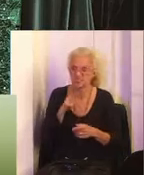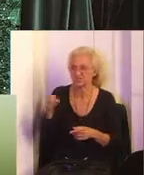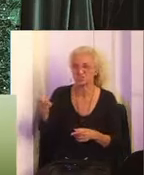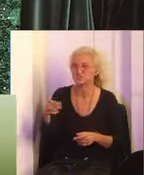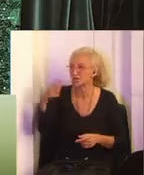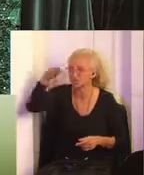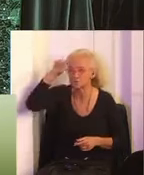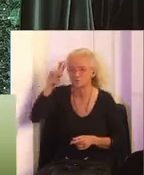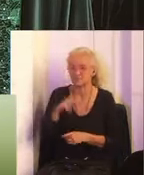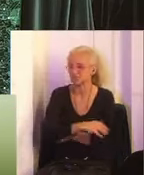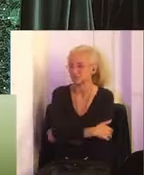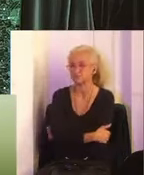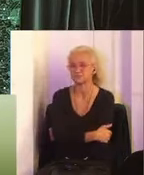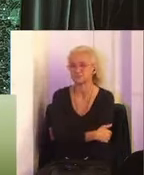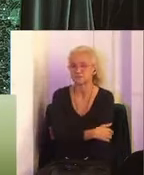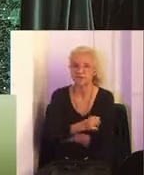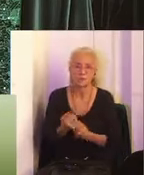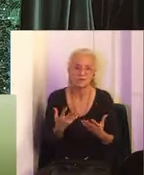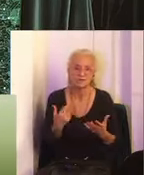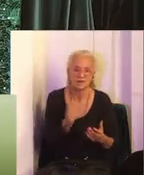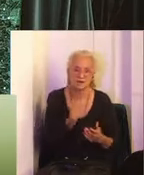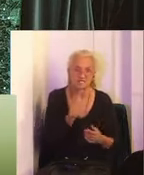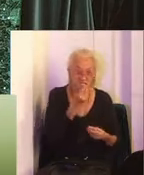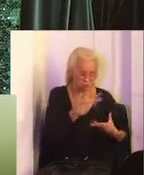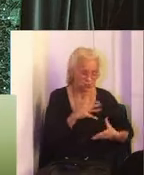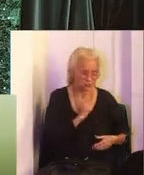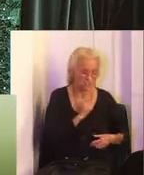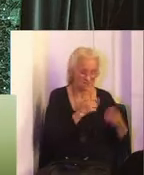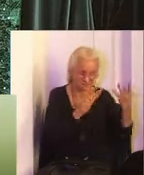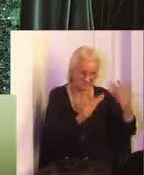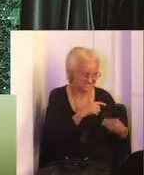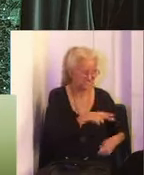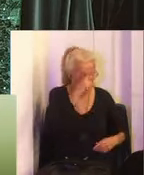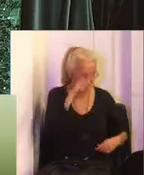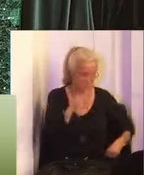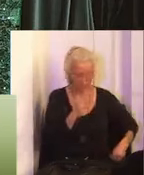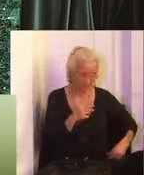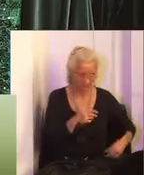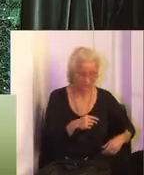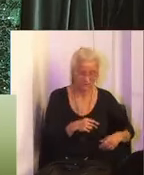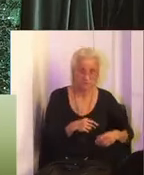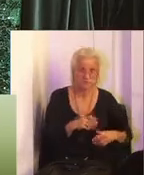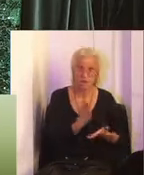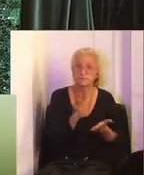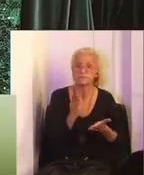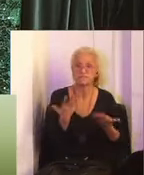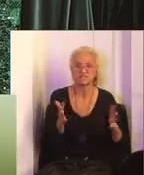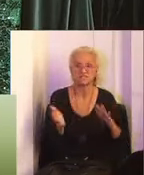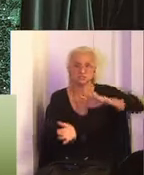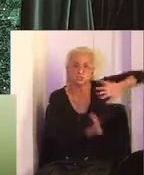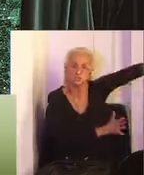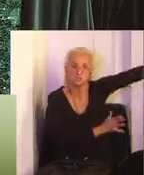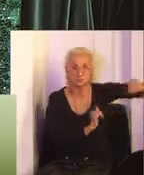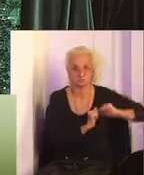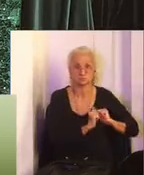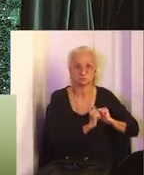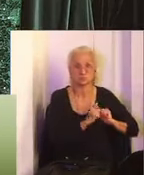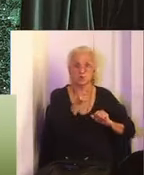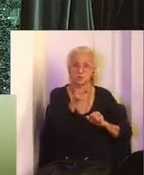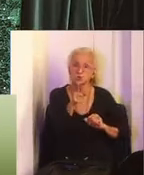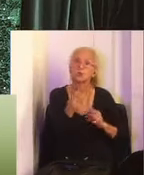so stupid. And how many of us have said that to ourselves? We have to get out of that. You